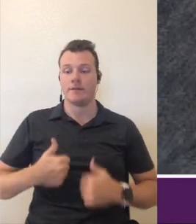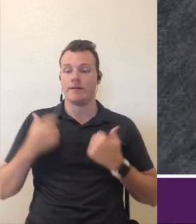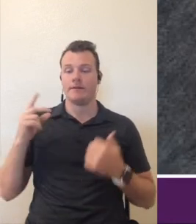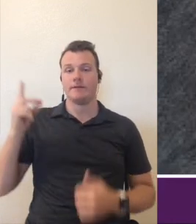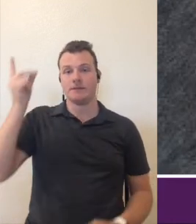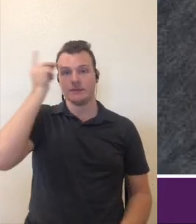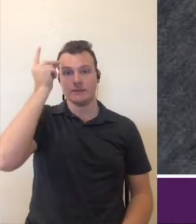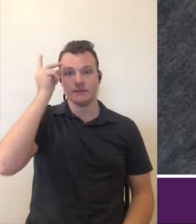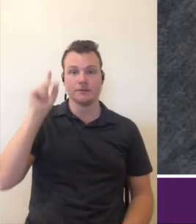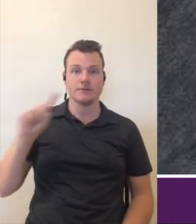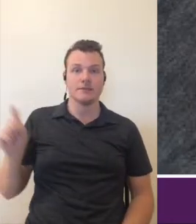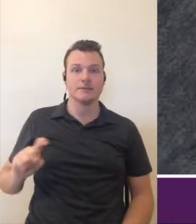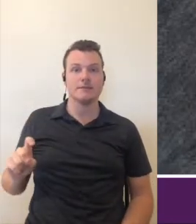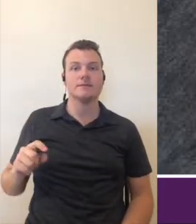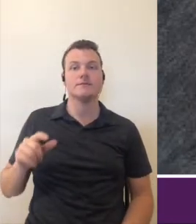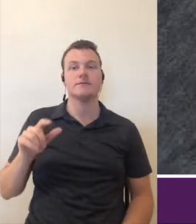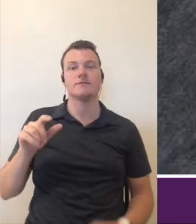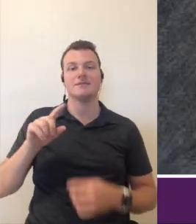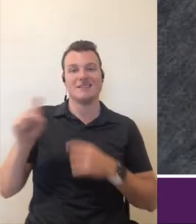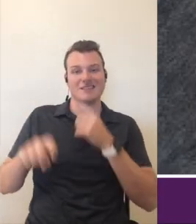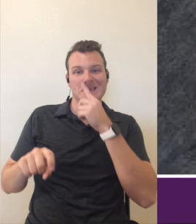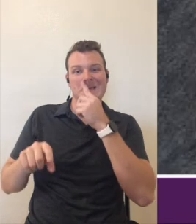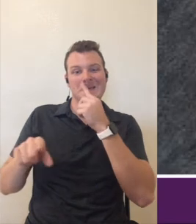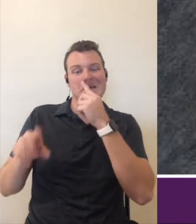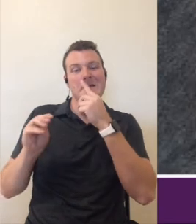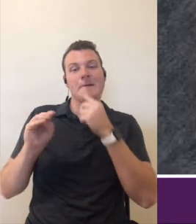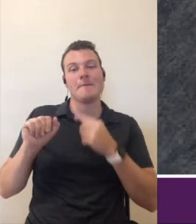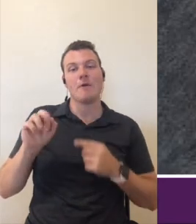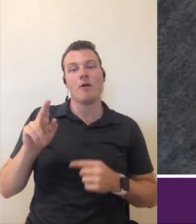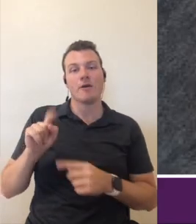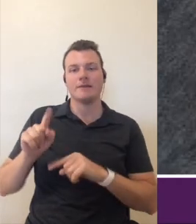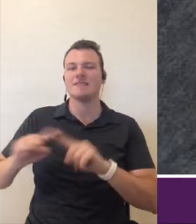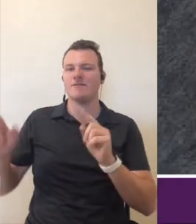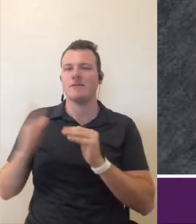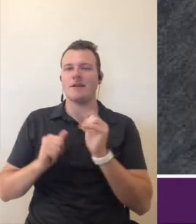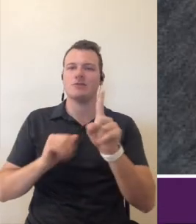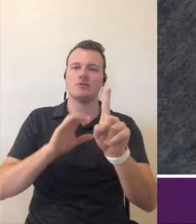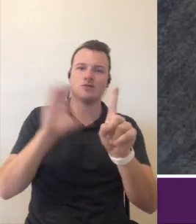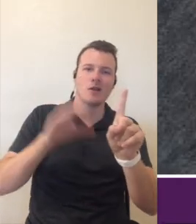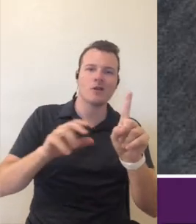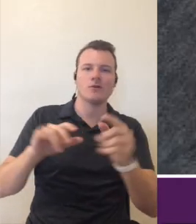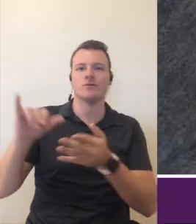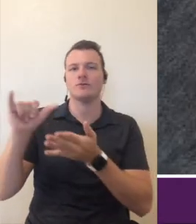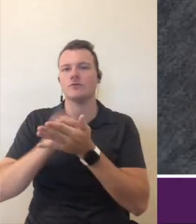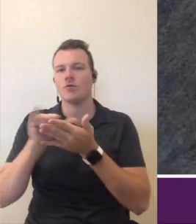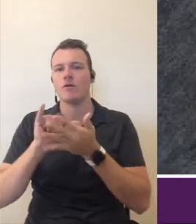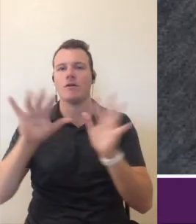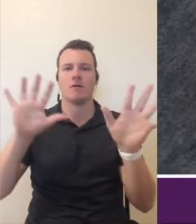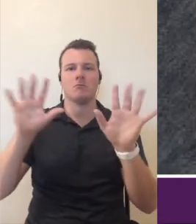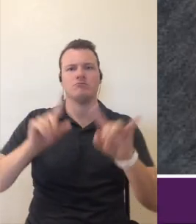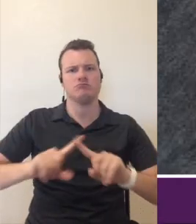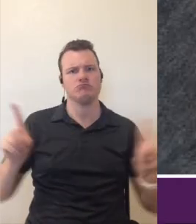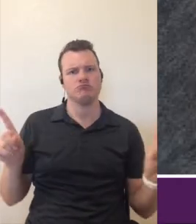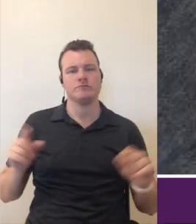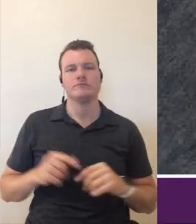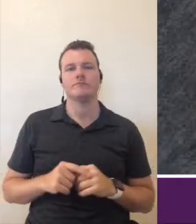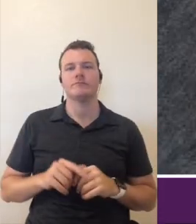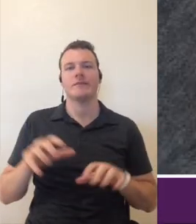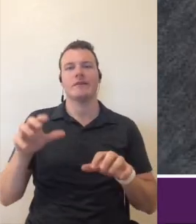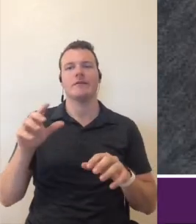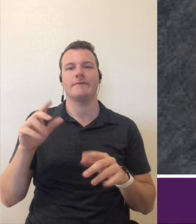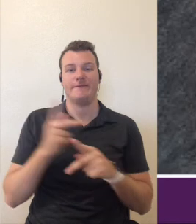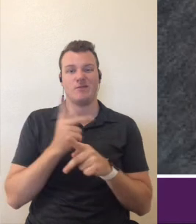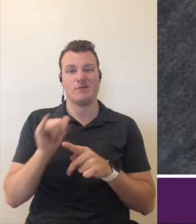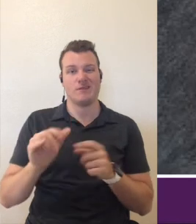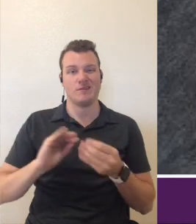to each individual market, right? So for example, I live in Dallas, Texas. That market is a very, very different than Chicago or New